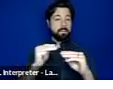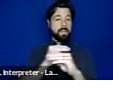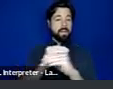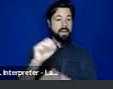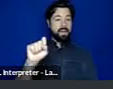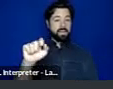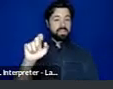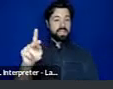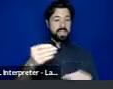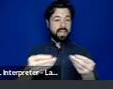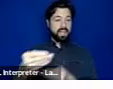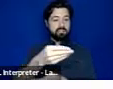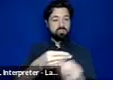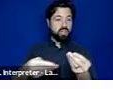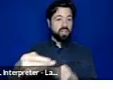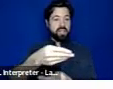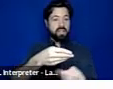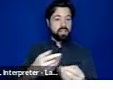Exchange.